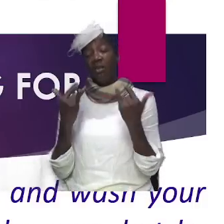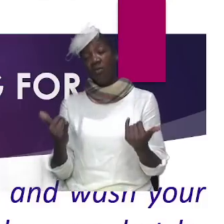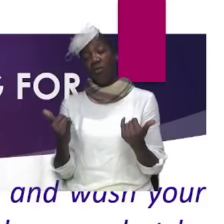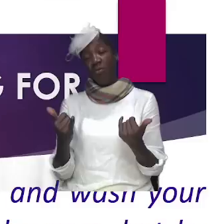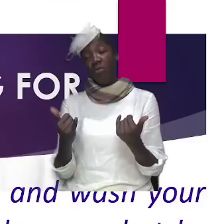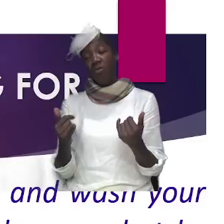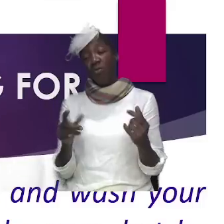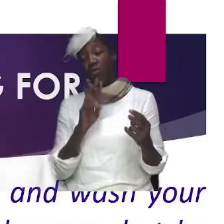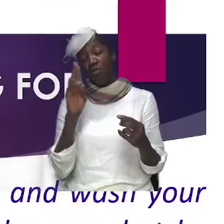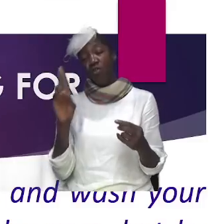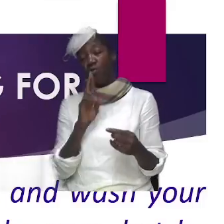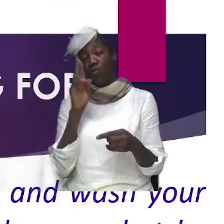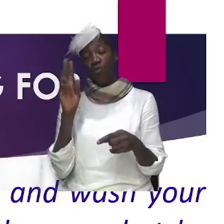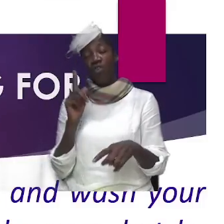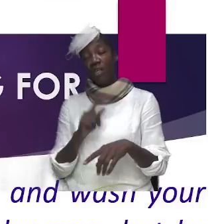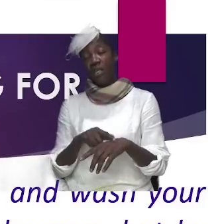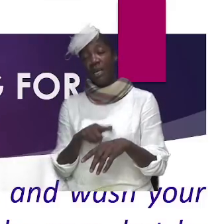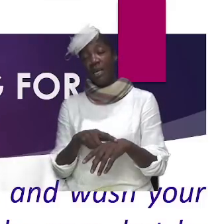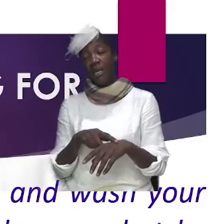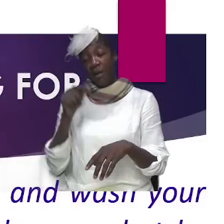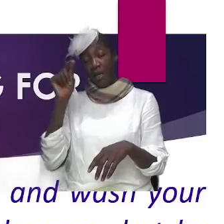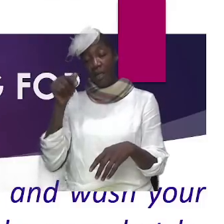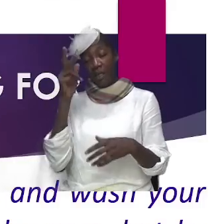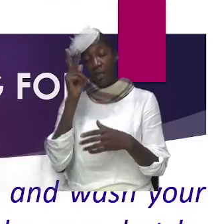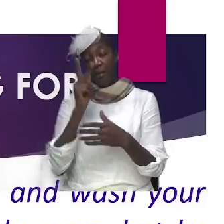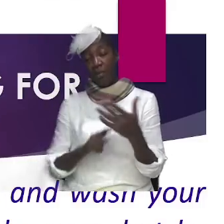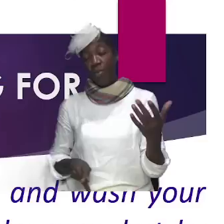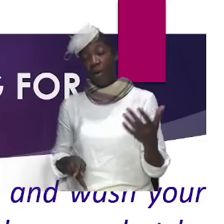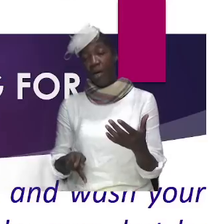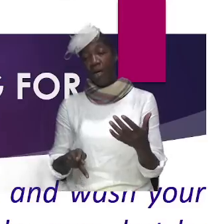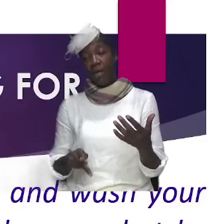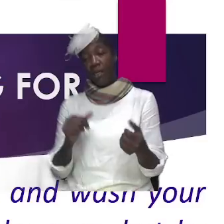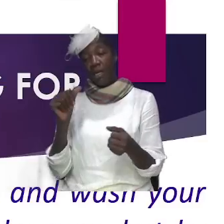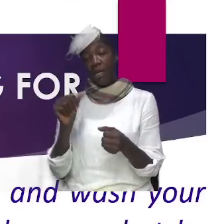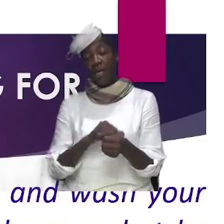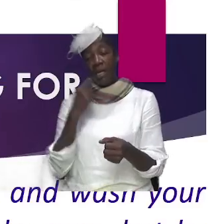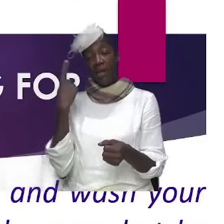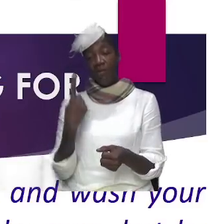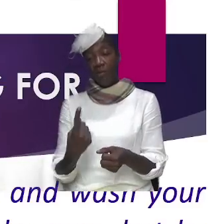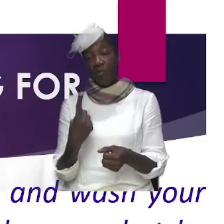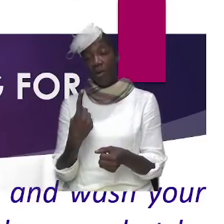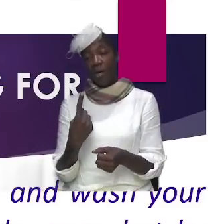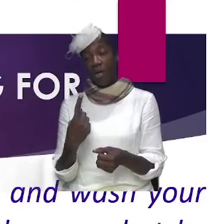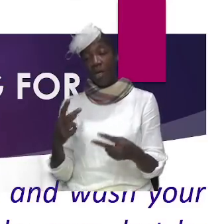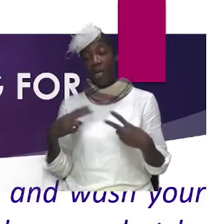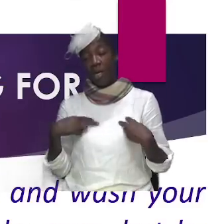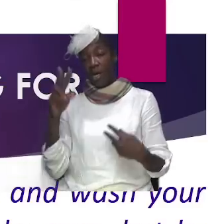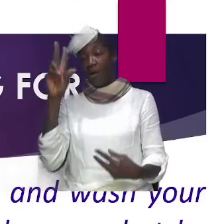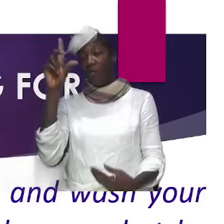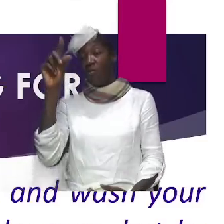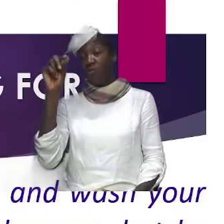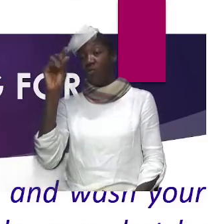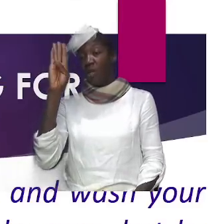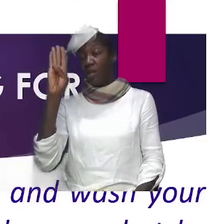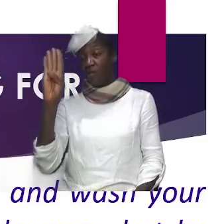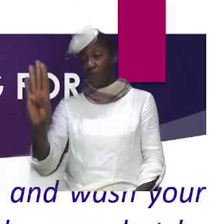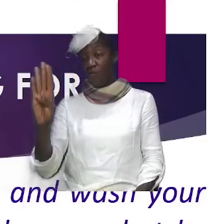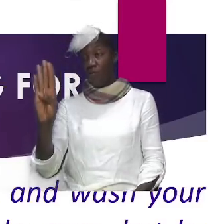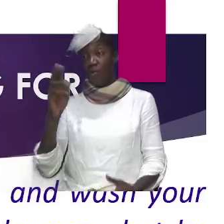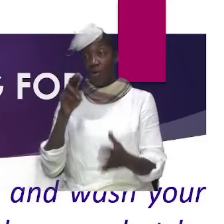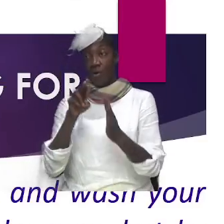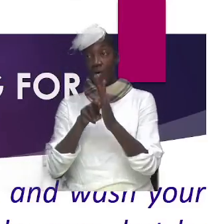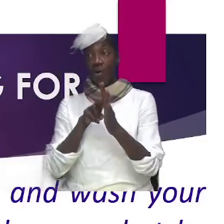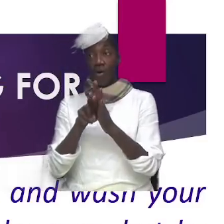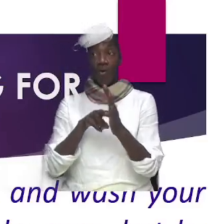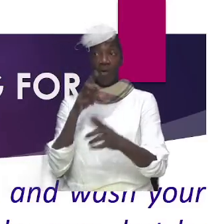time, this is going to play a part in it, because we, every one of us, have 24 hours in the day.